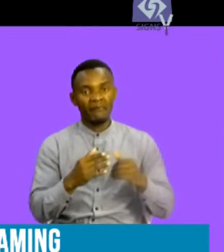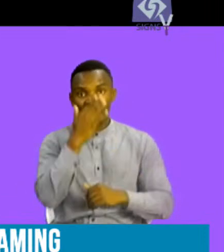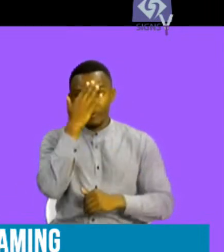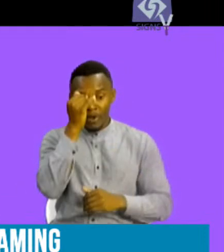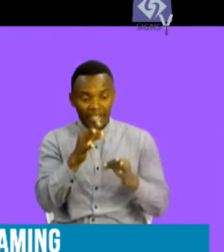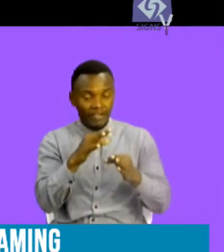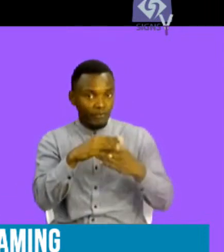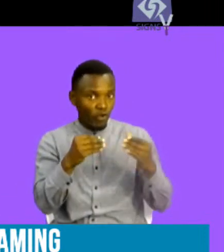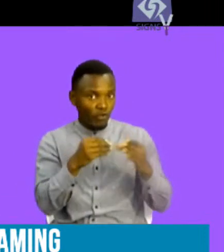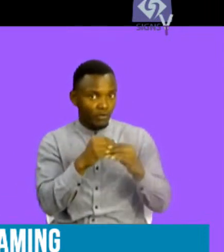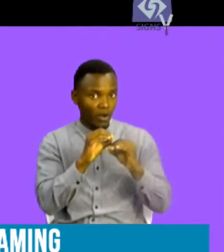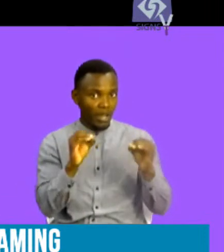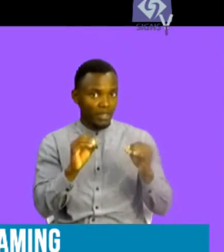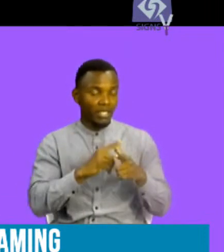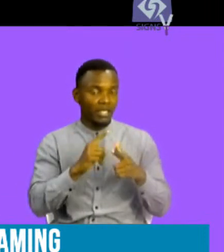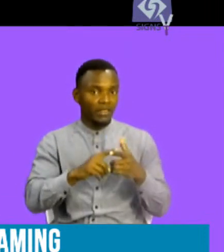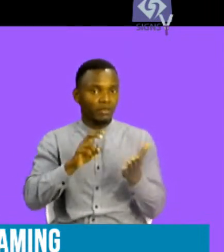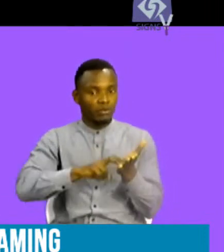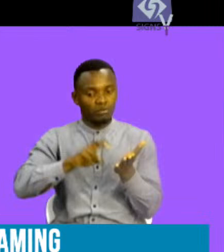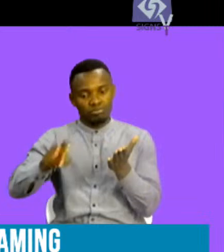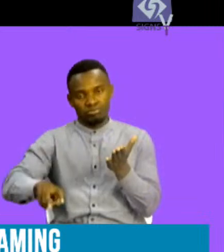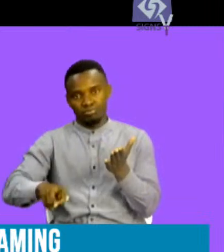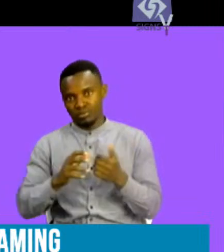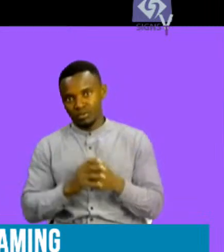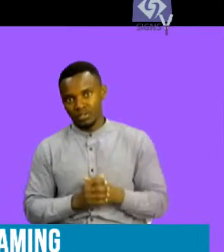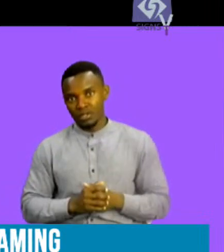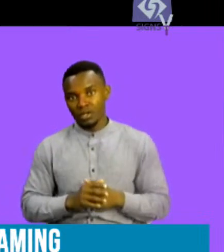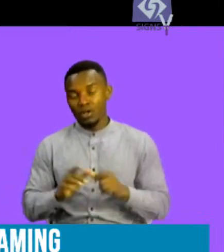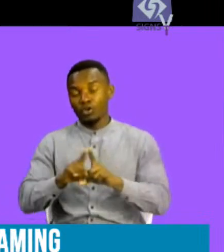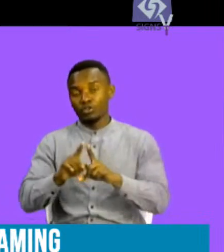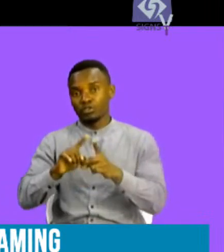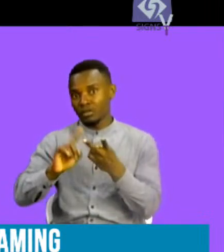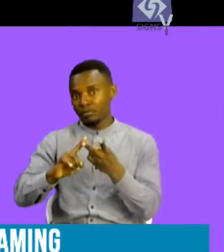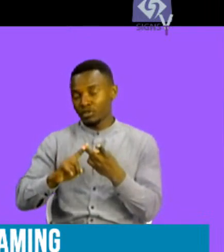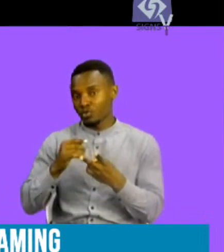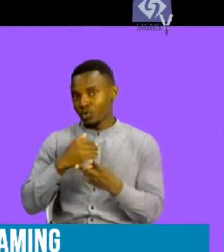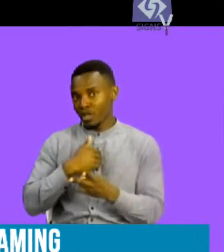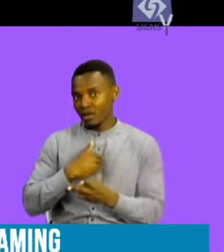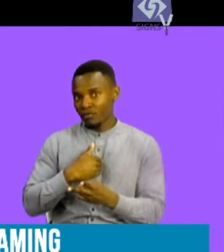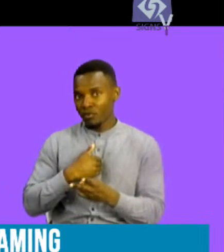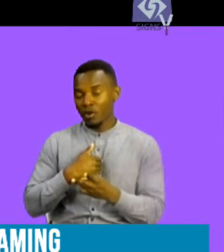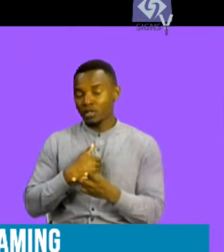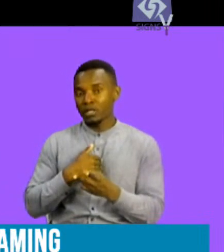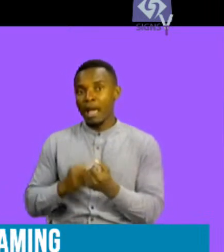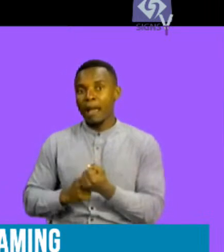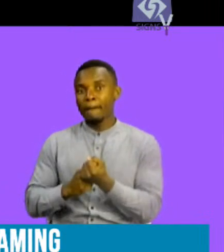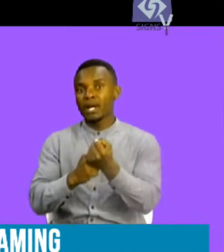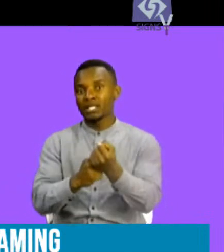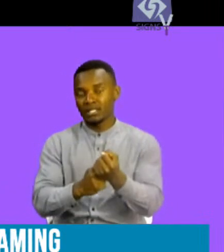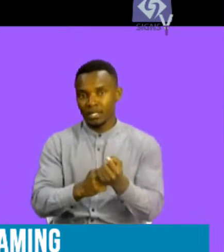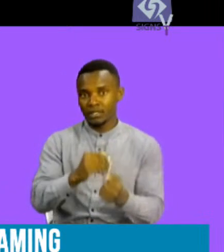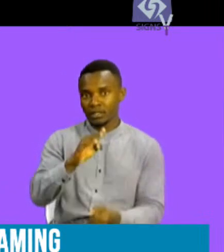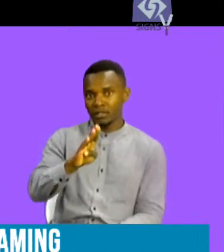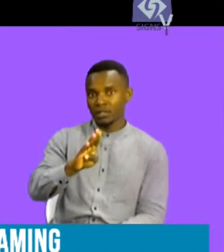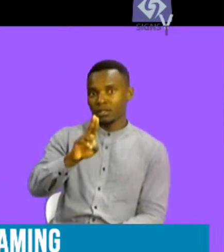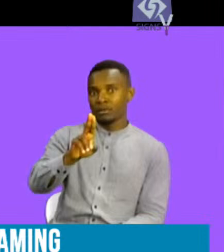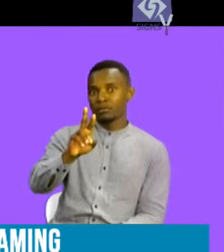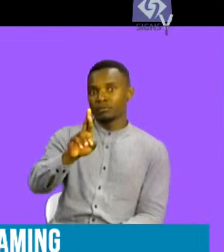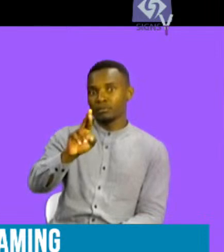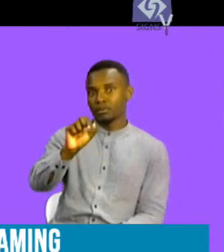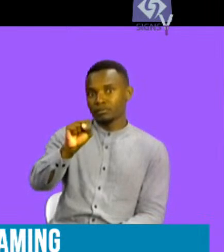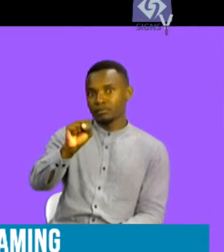school. Number two, we have a number of bursaries. Yeah. Because again, financial access could be a problem. We have a number